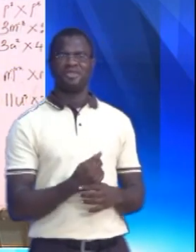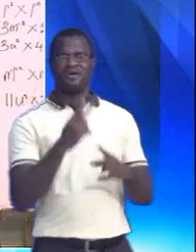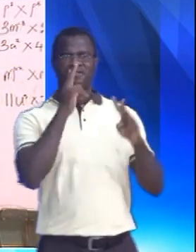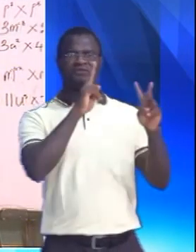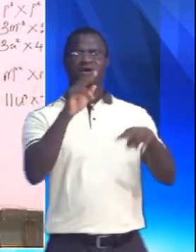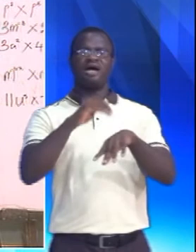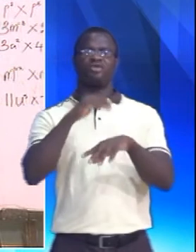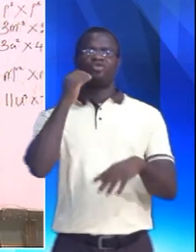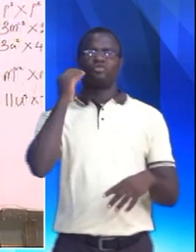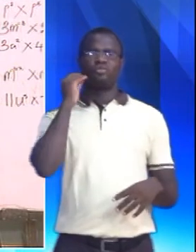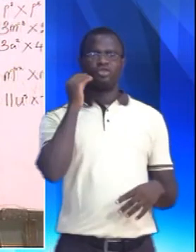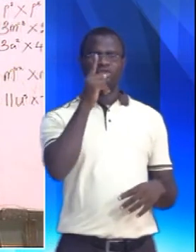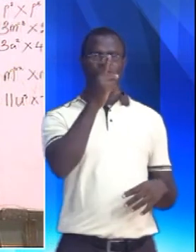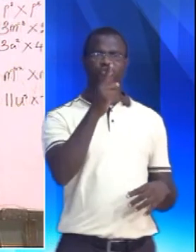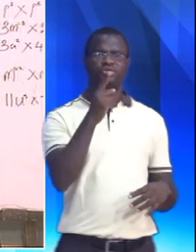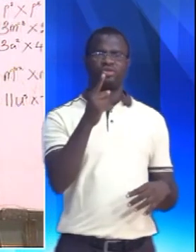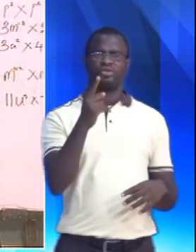oranges.